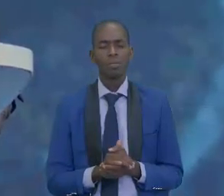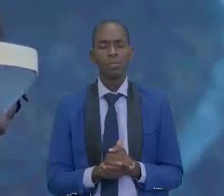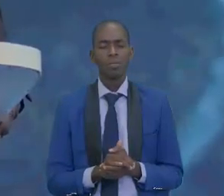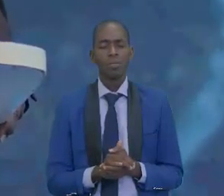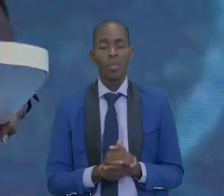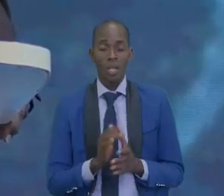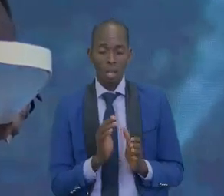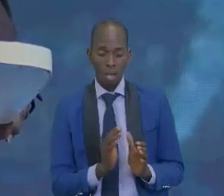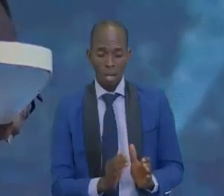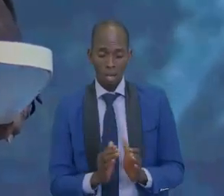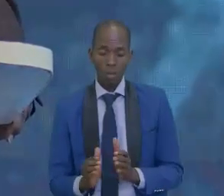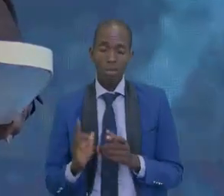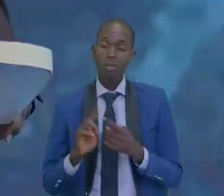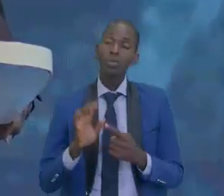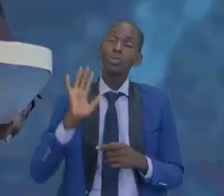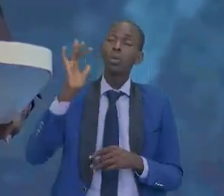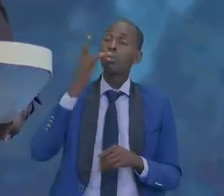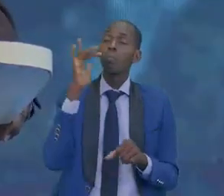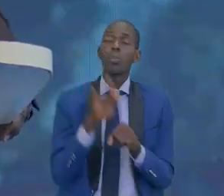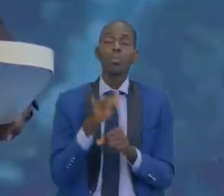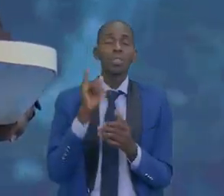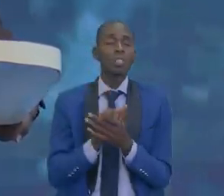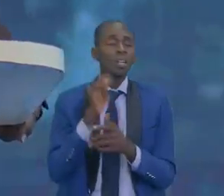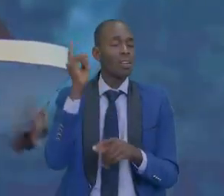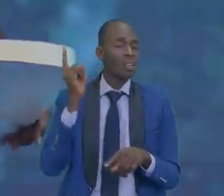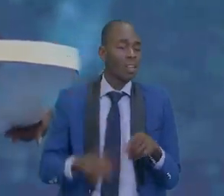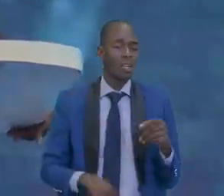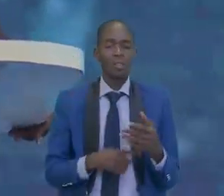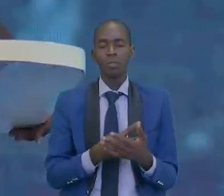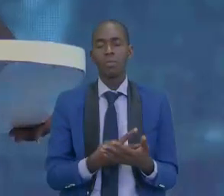According to your promise that can never fail,